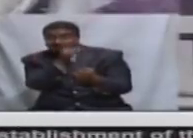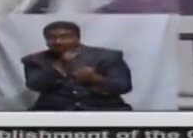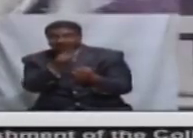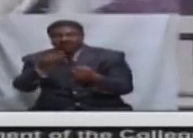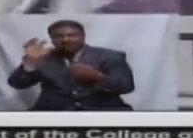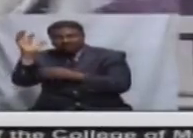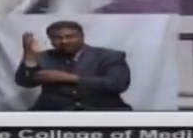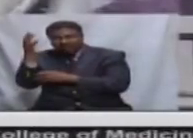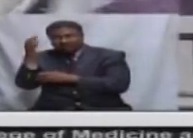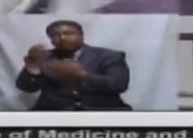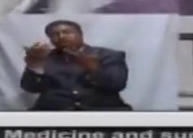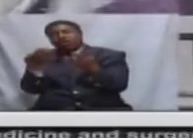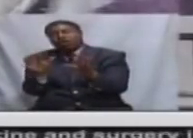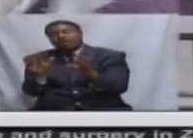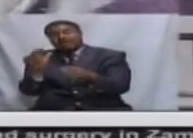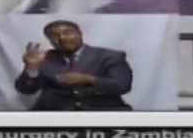signifying the start of